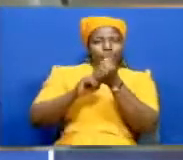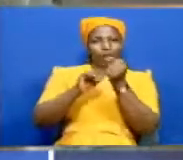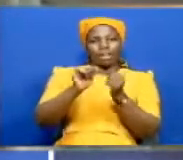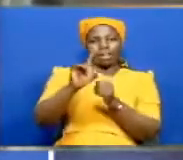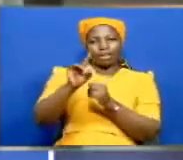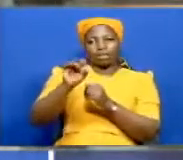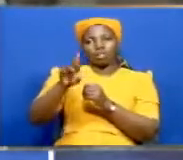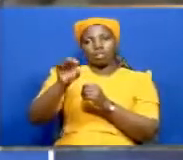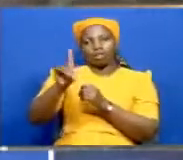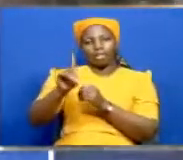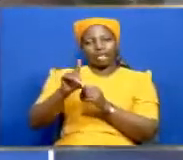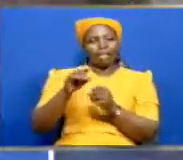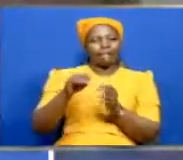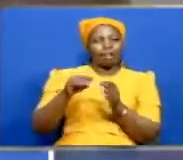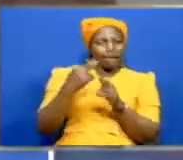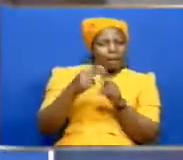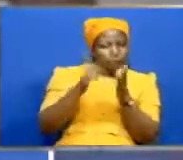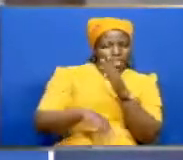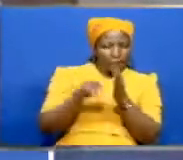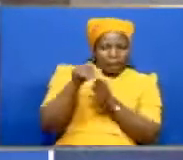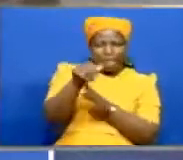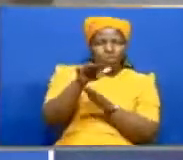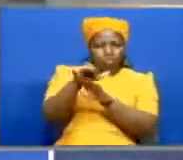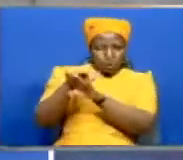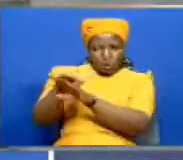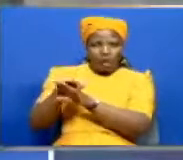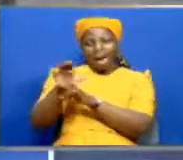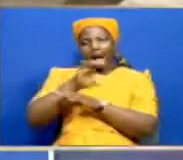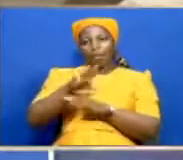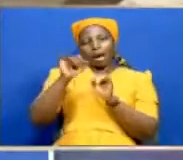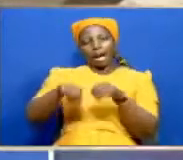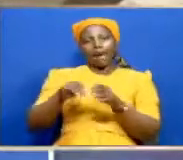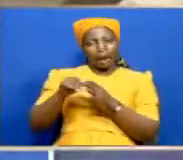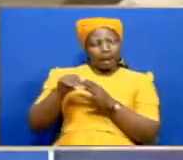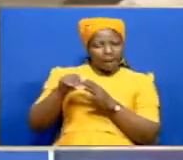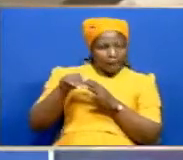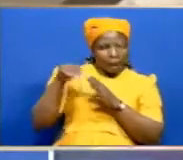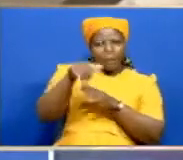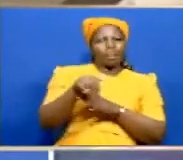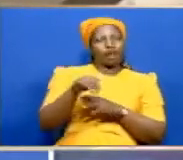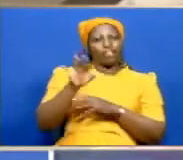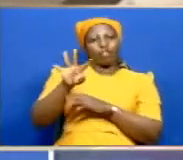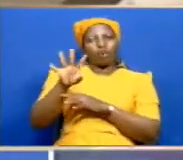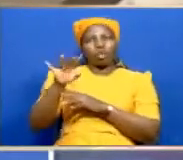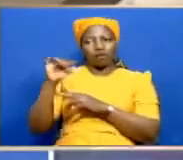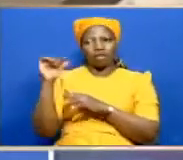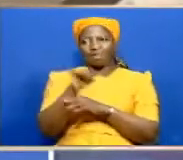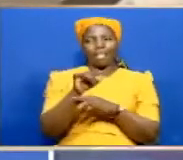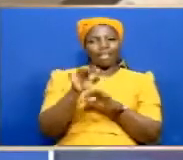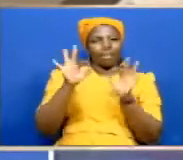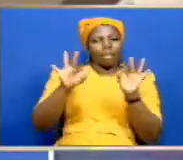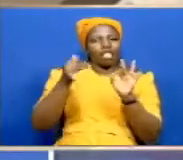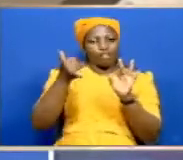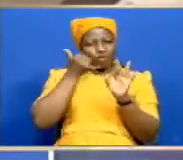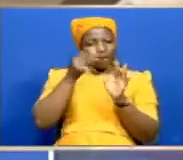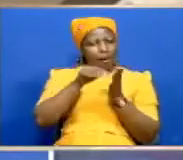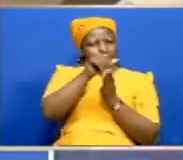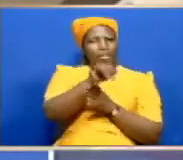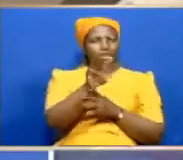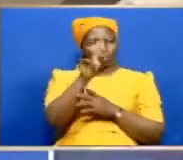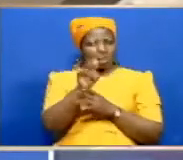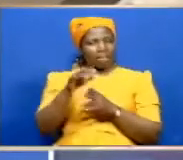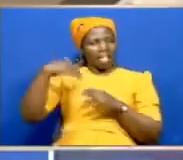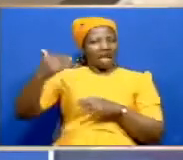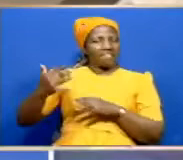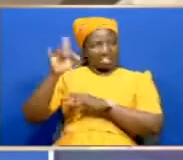Mdogo, customers can now access a brand new 4G-enabled smartphone by paying as low as 20 shillings daily